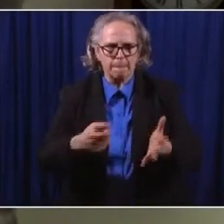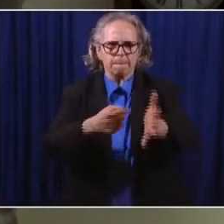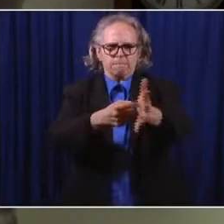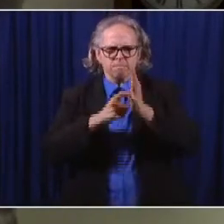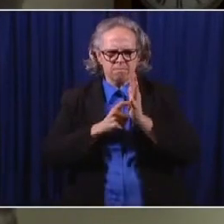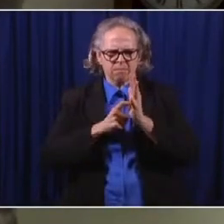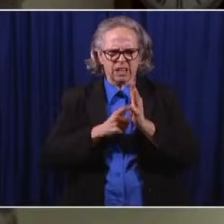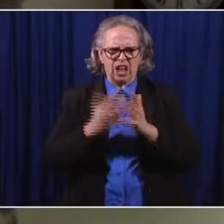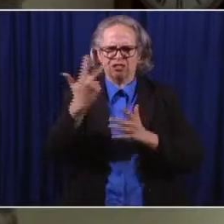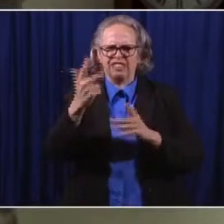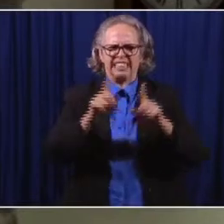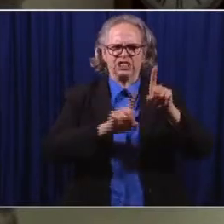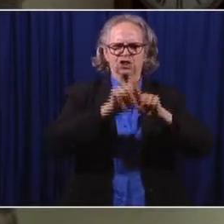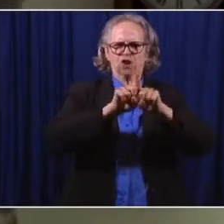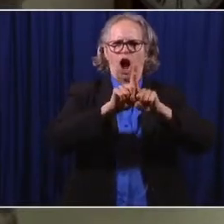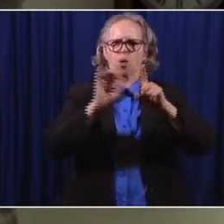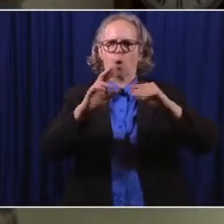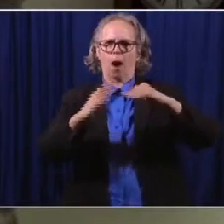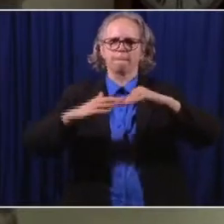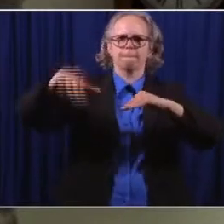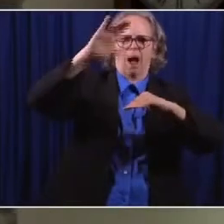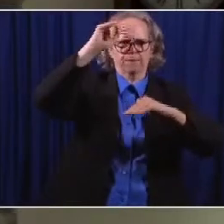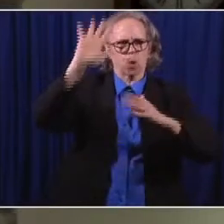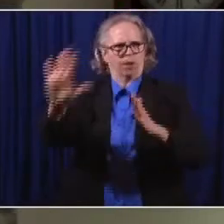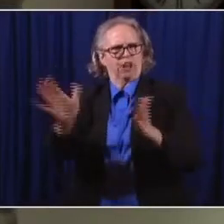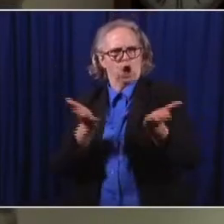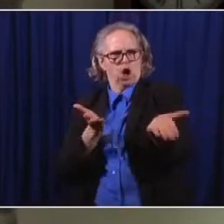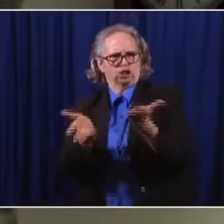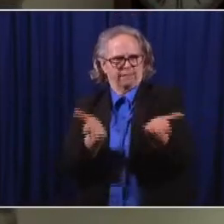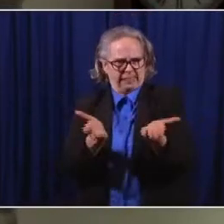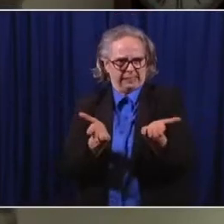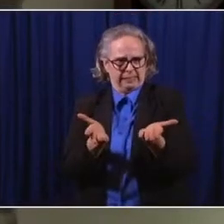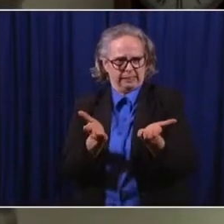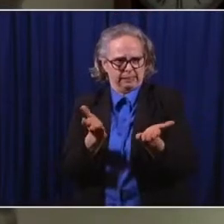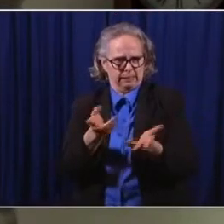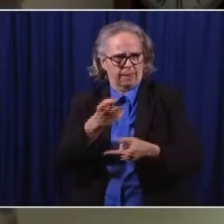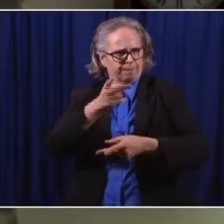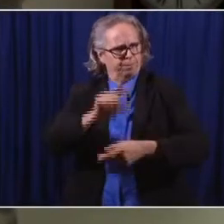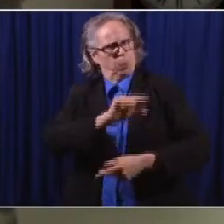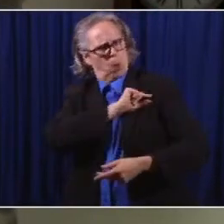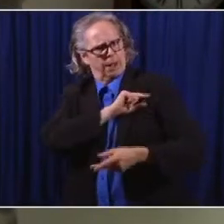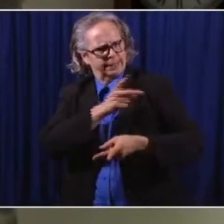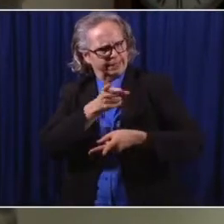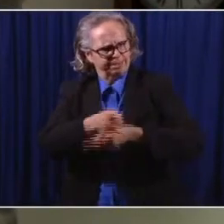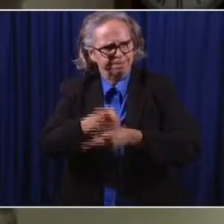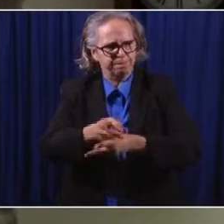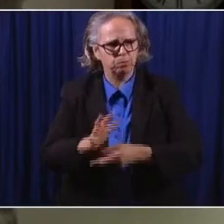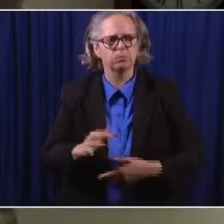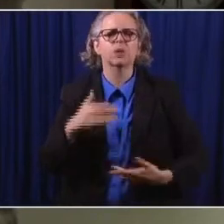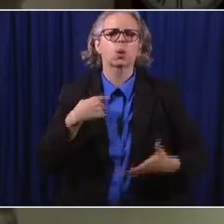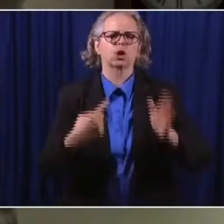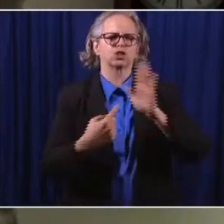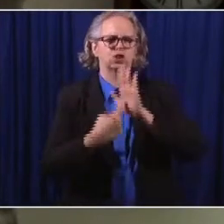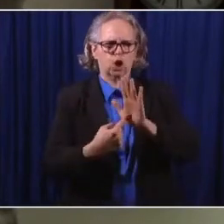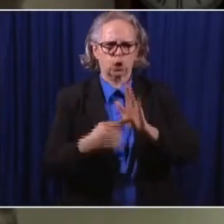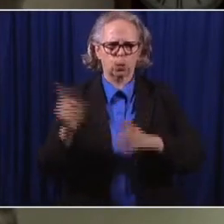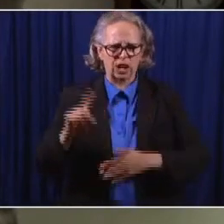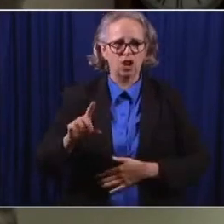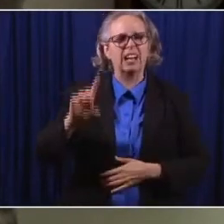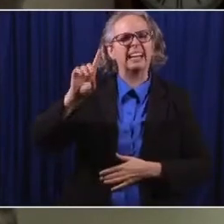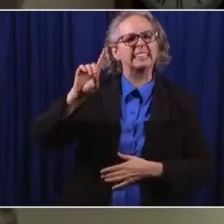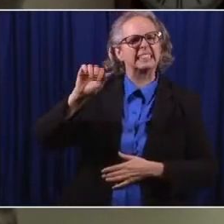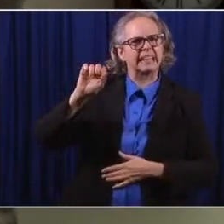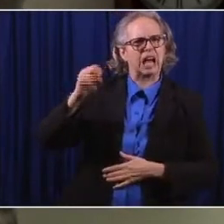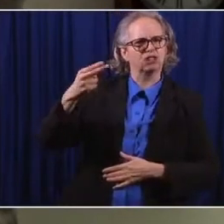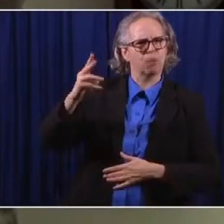on the dashboard, is now to get everybody up and to increase the quality. So I want to thank the staff, the Ohio Department